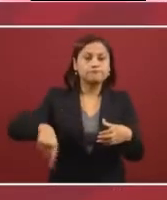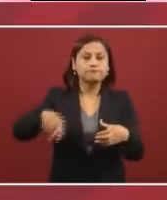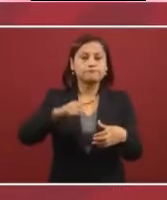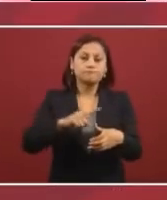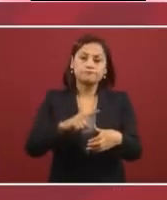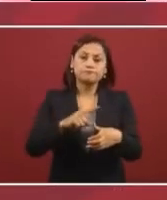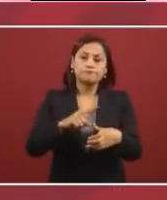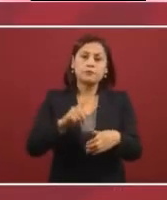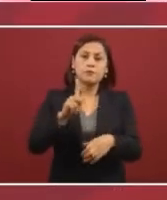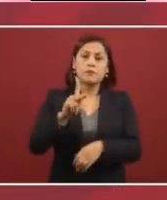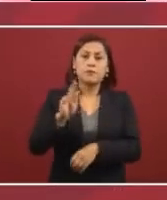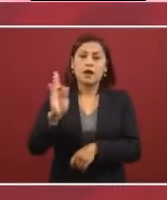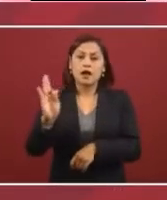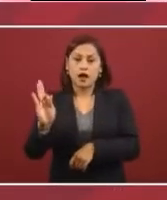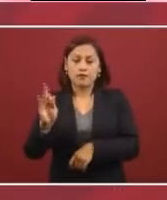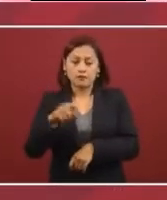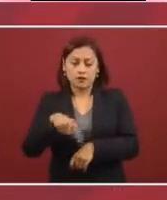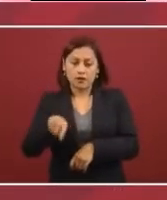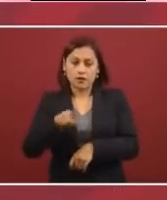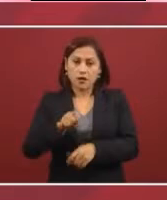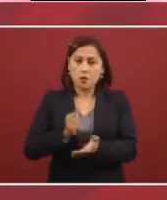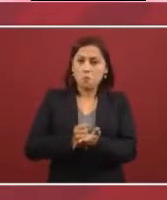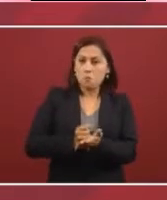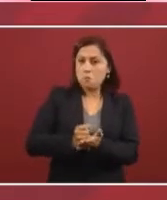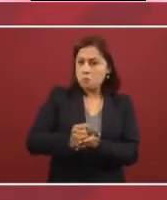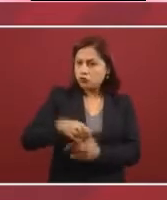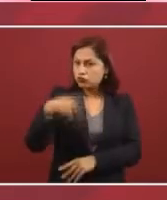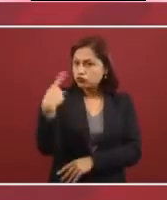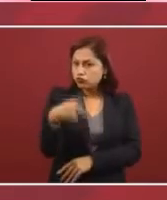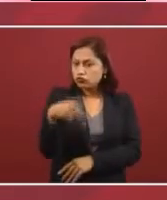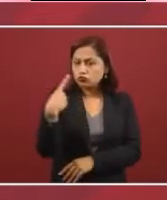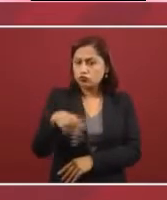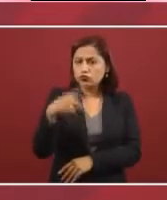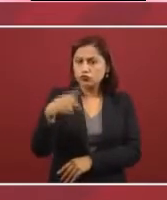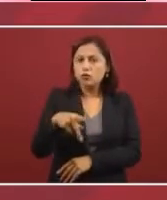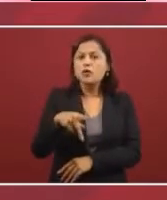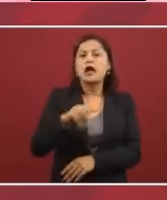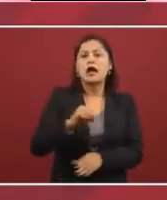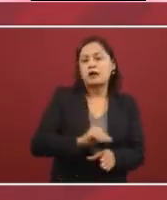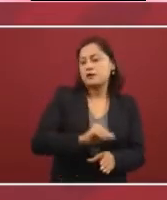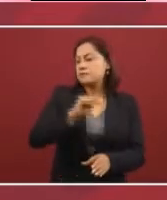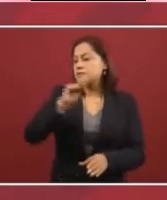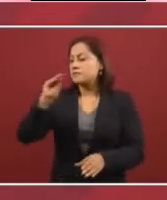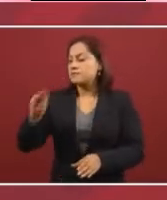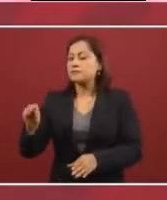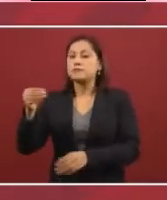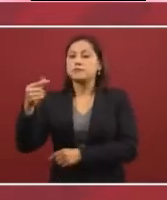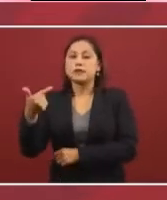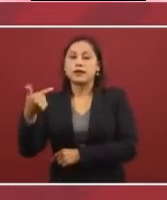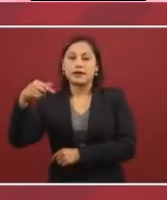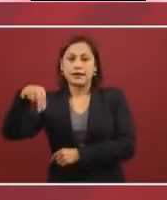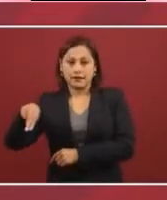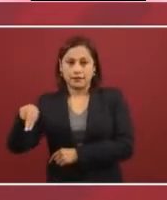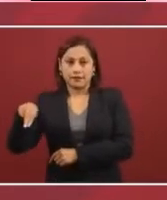so that those that can want to go into the